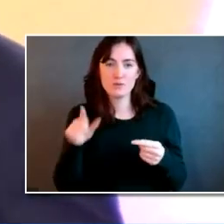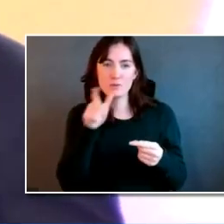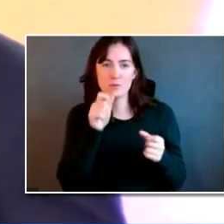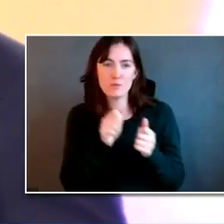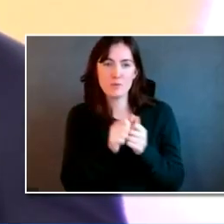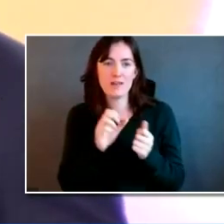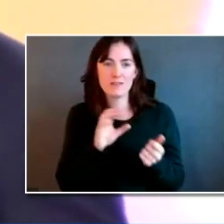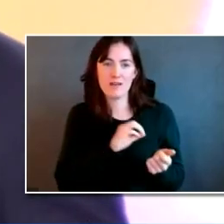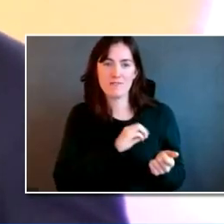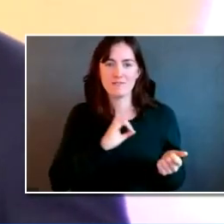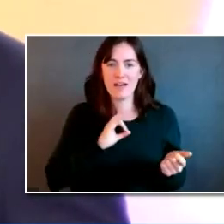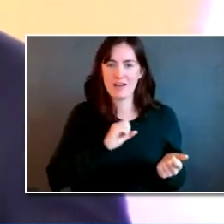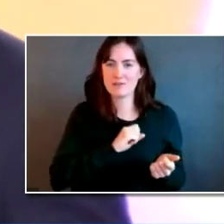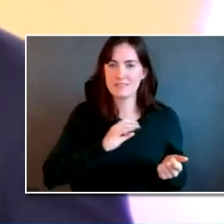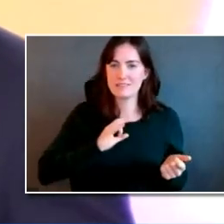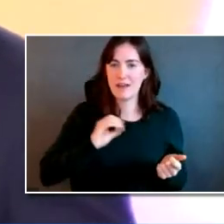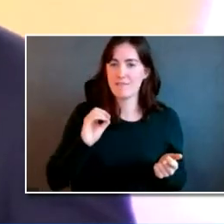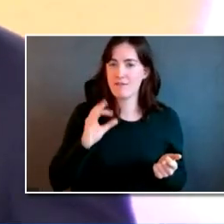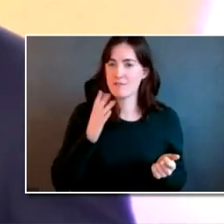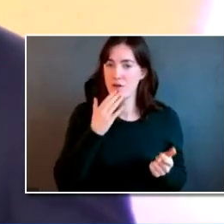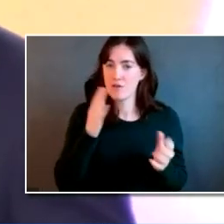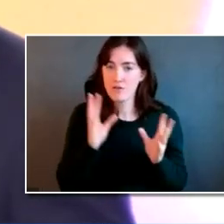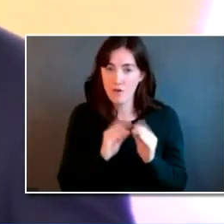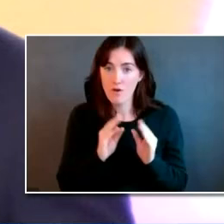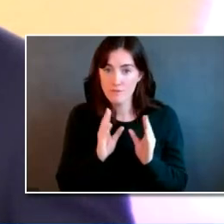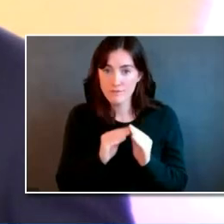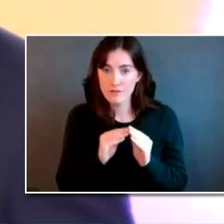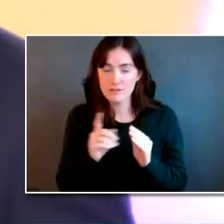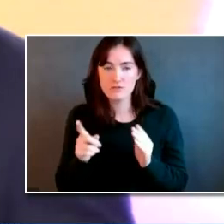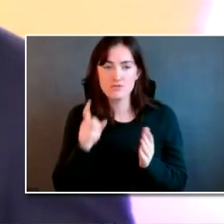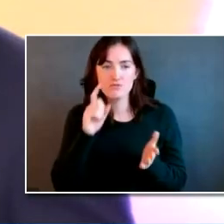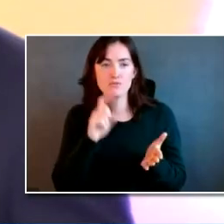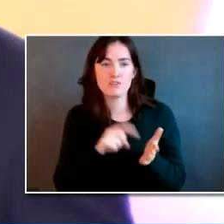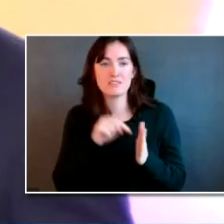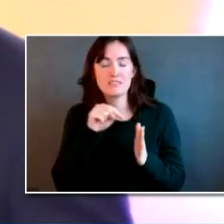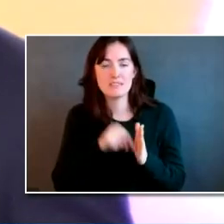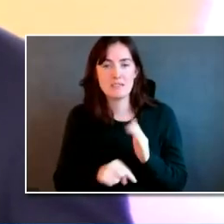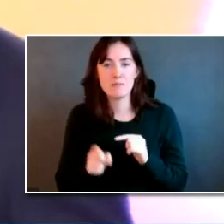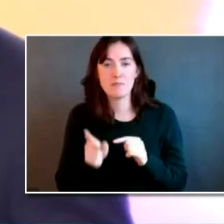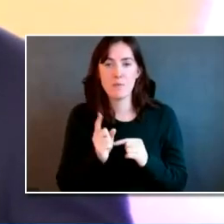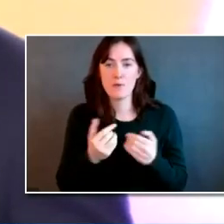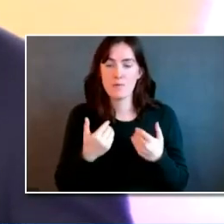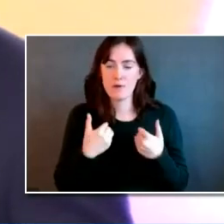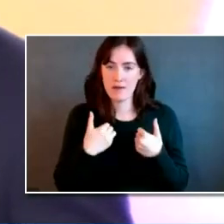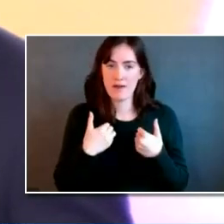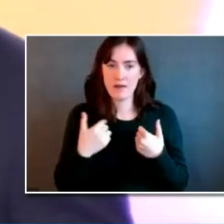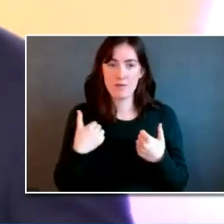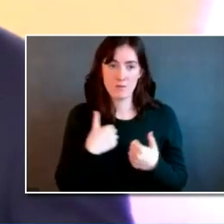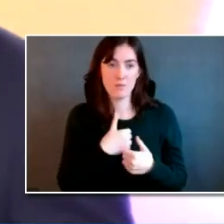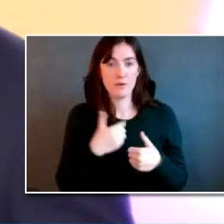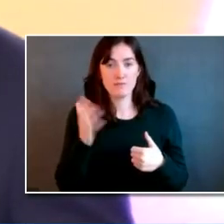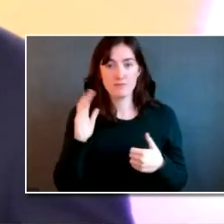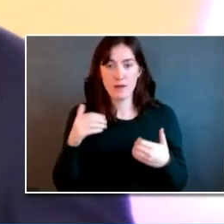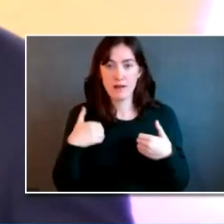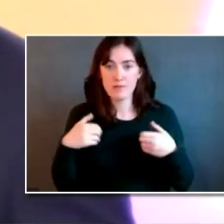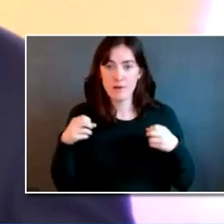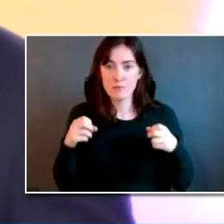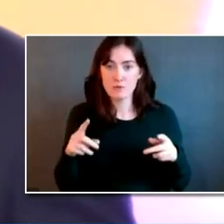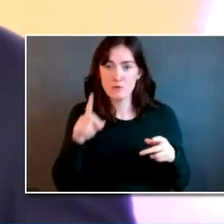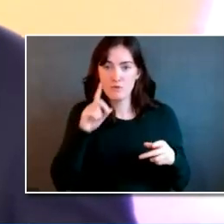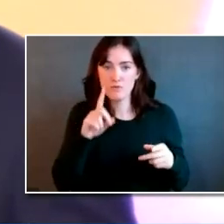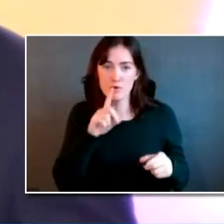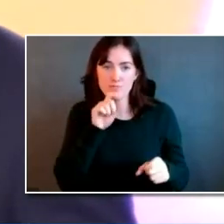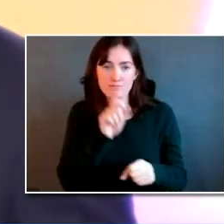and Staff of Color Conference recognize the deep moment we had when we had a chance to really understand